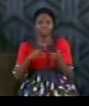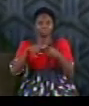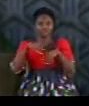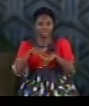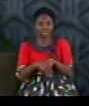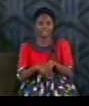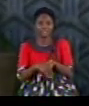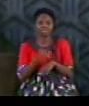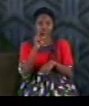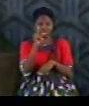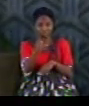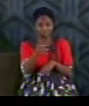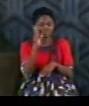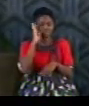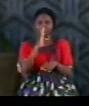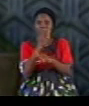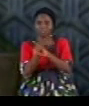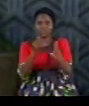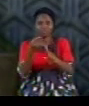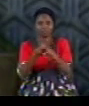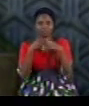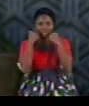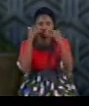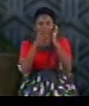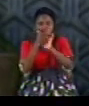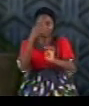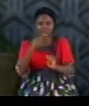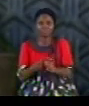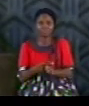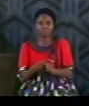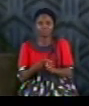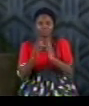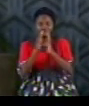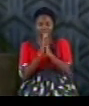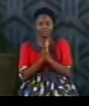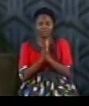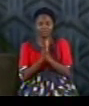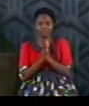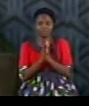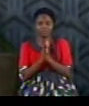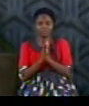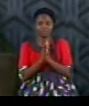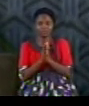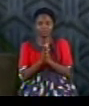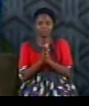you will be delivered from shame. Jalingo choir now.